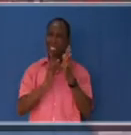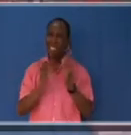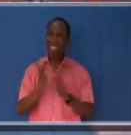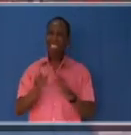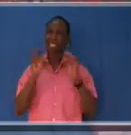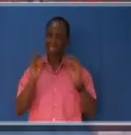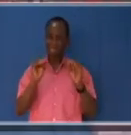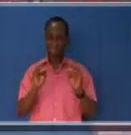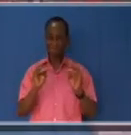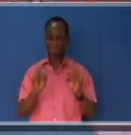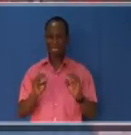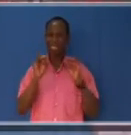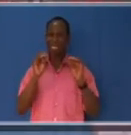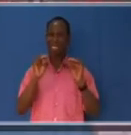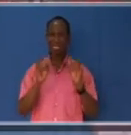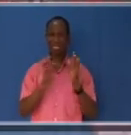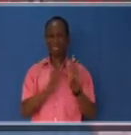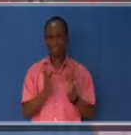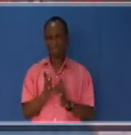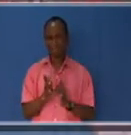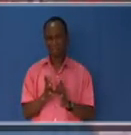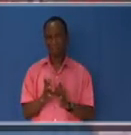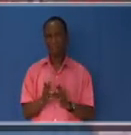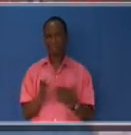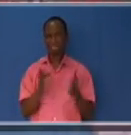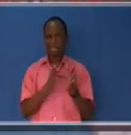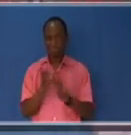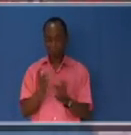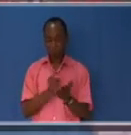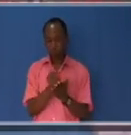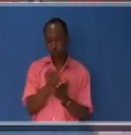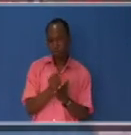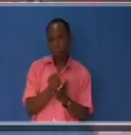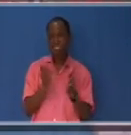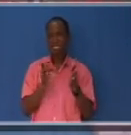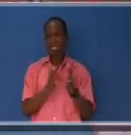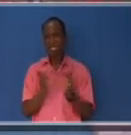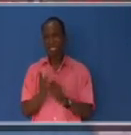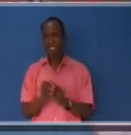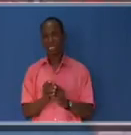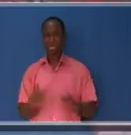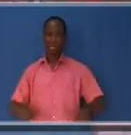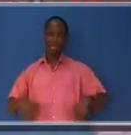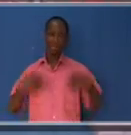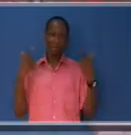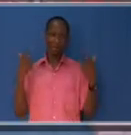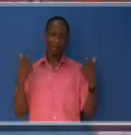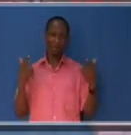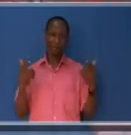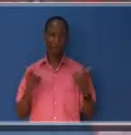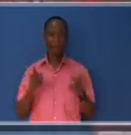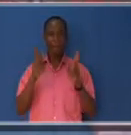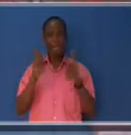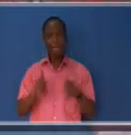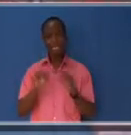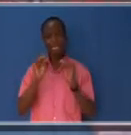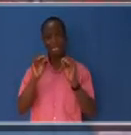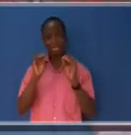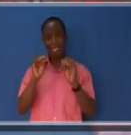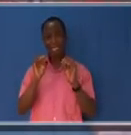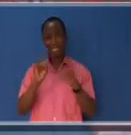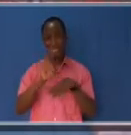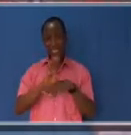is the way, the truth, and the life, that doctrine must be the correct doctrine. That doctrine must be